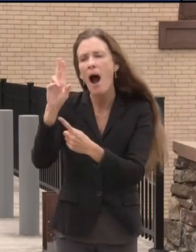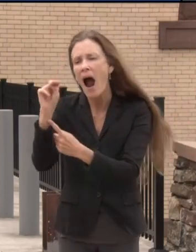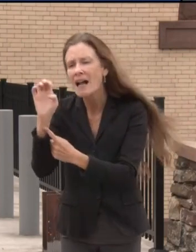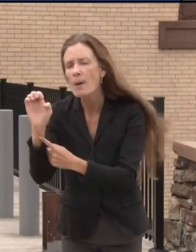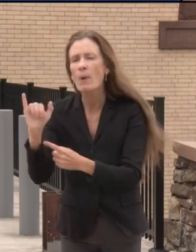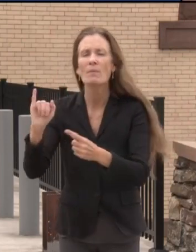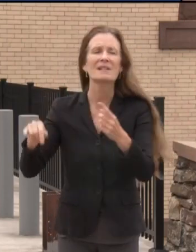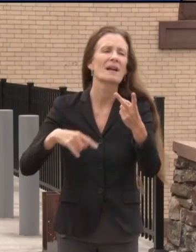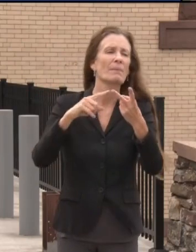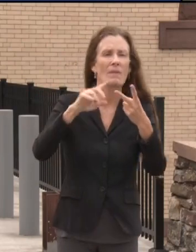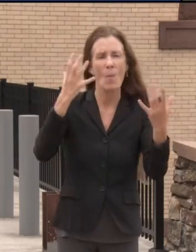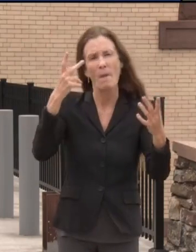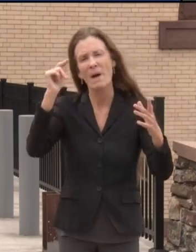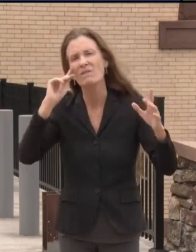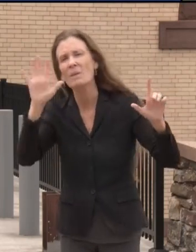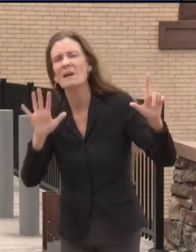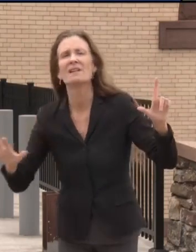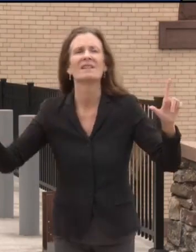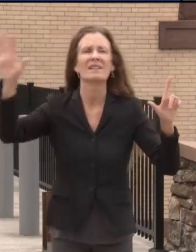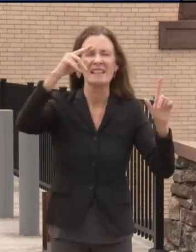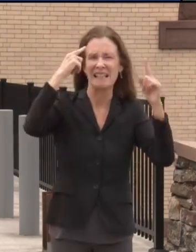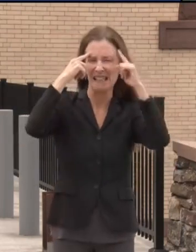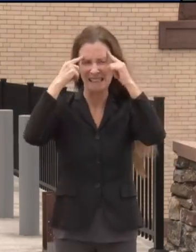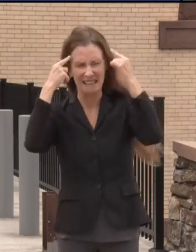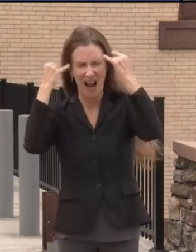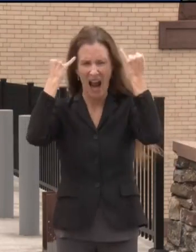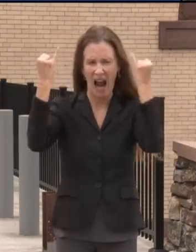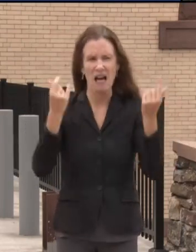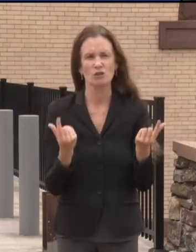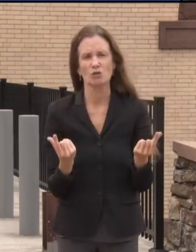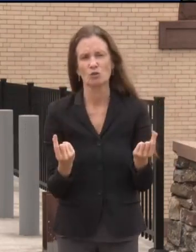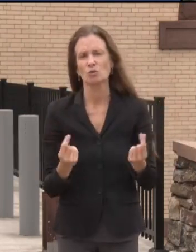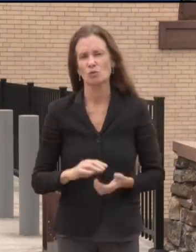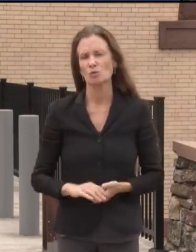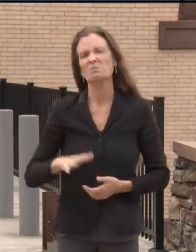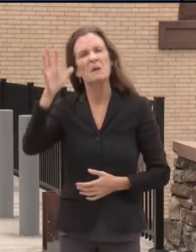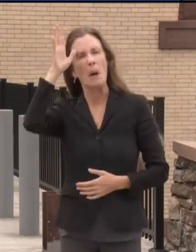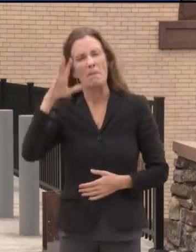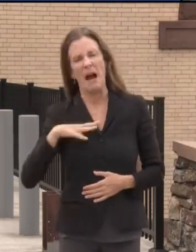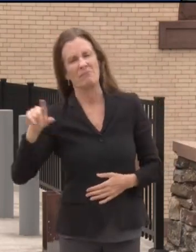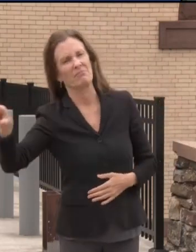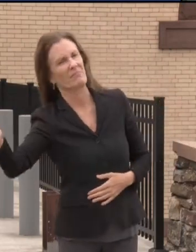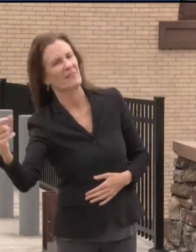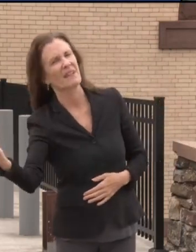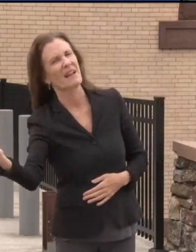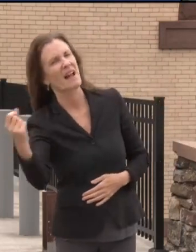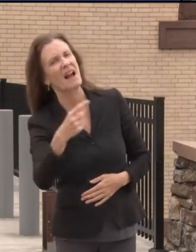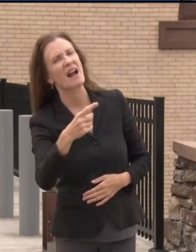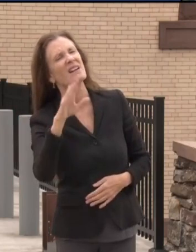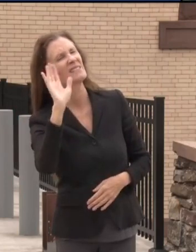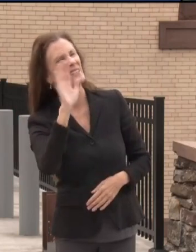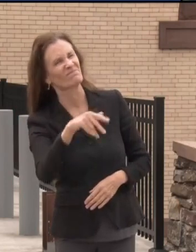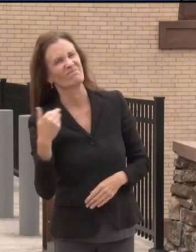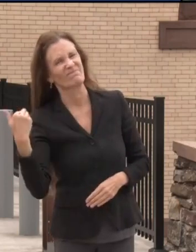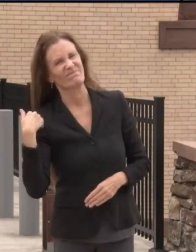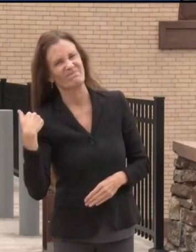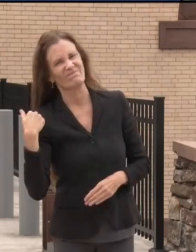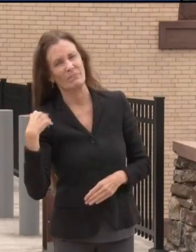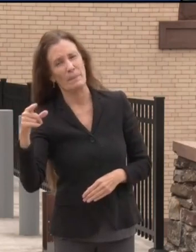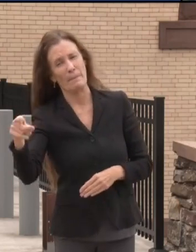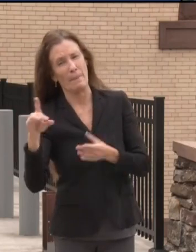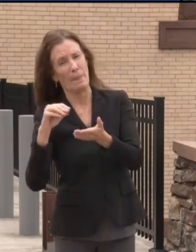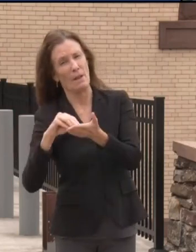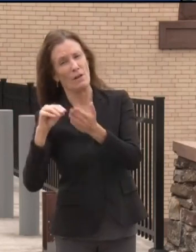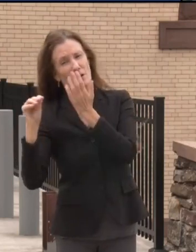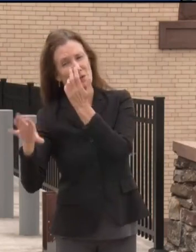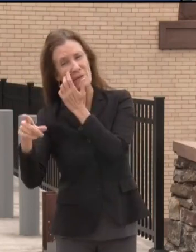Governor. This comes from my colleague at WPSU. With the situation that's going on in terms of students returning to universities across